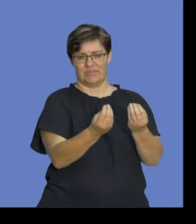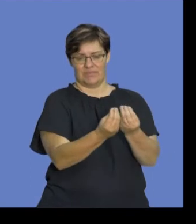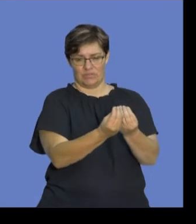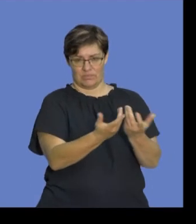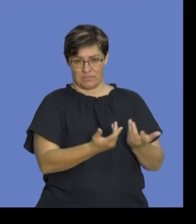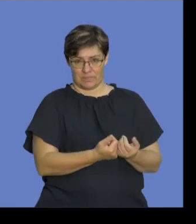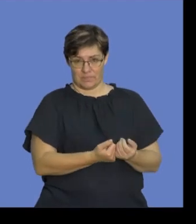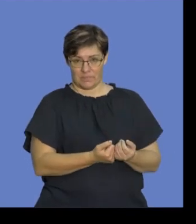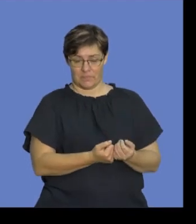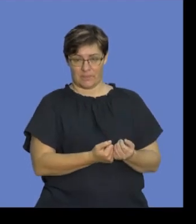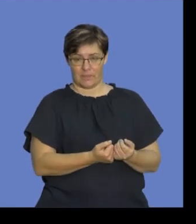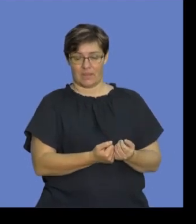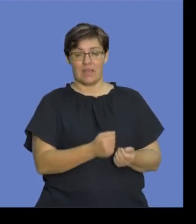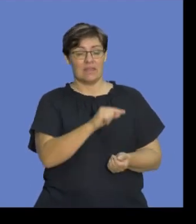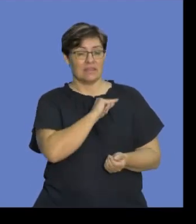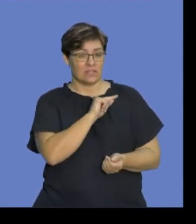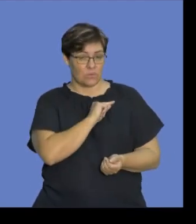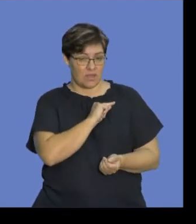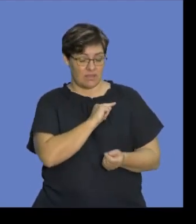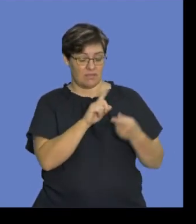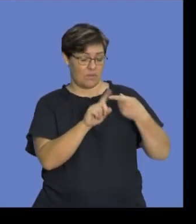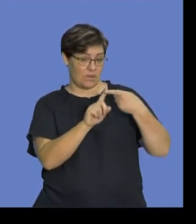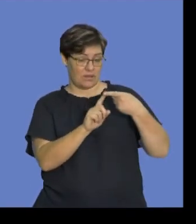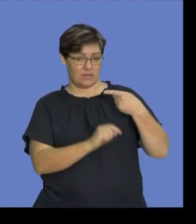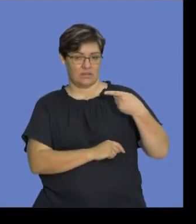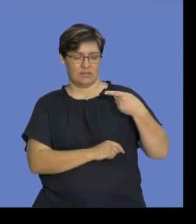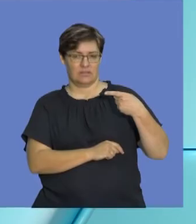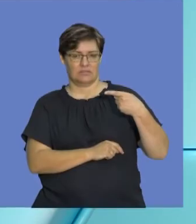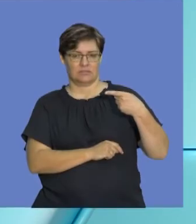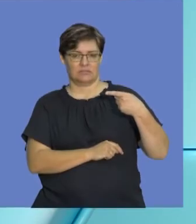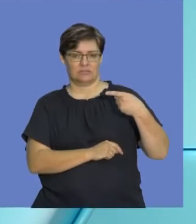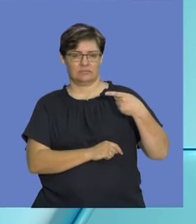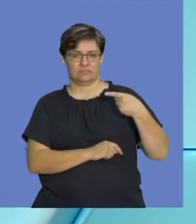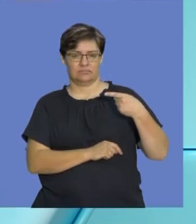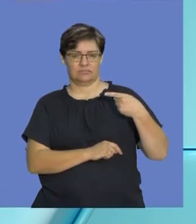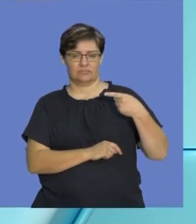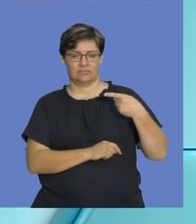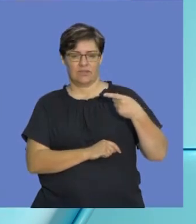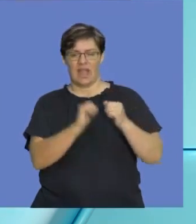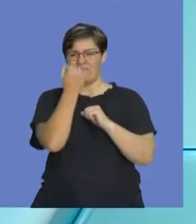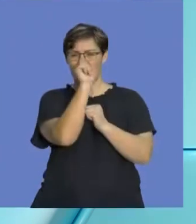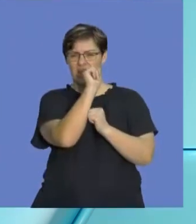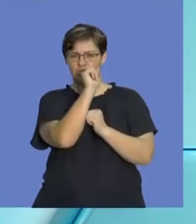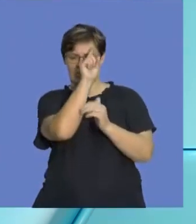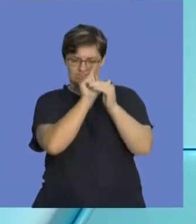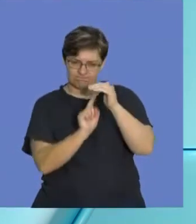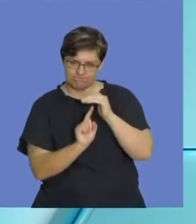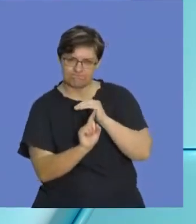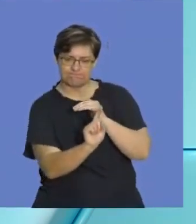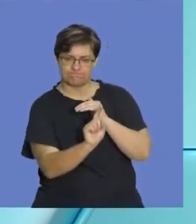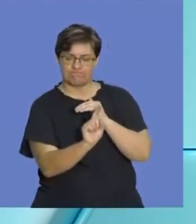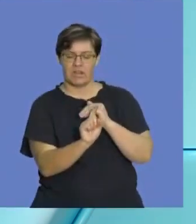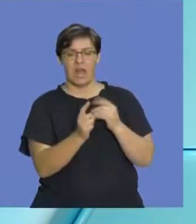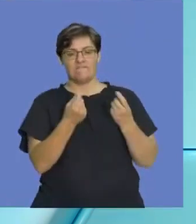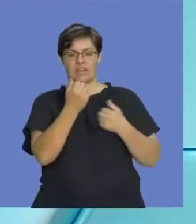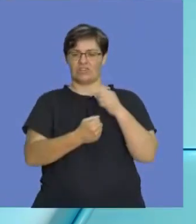item. Therefore, number 1, when you walk into a factory at the